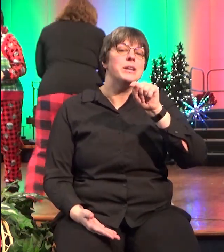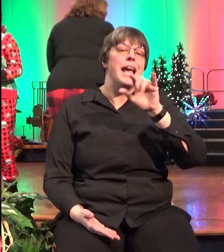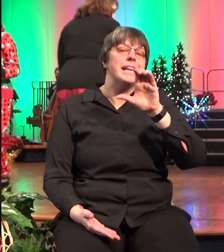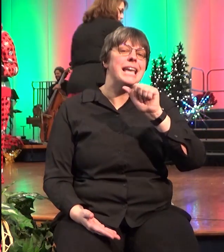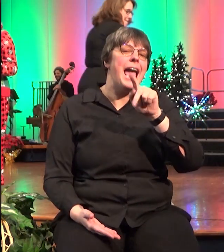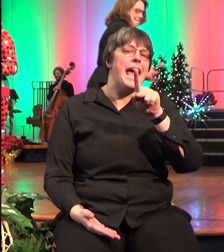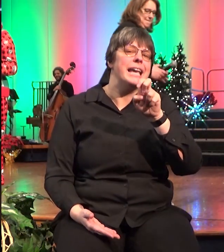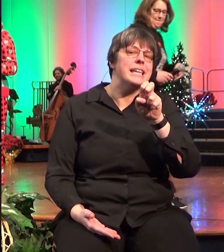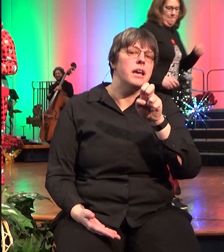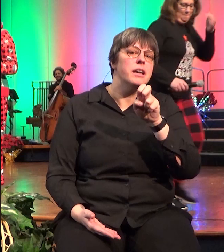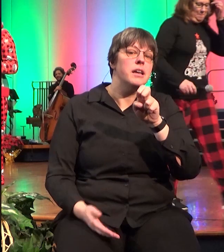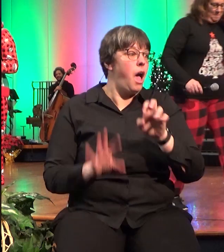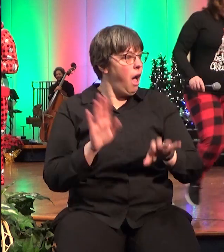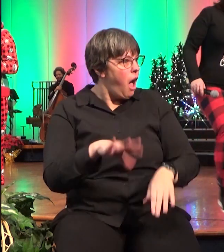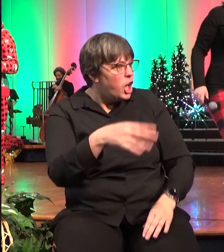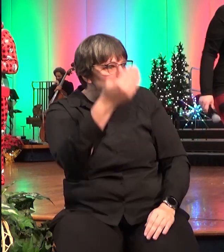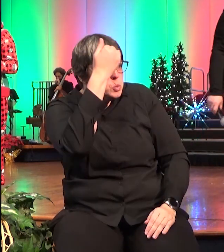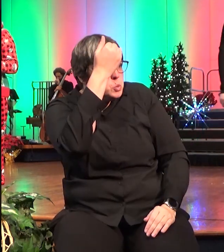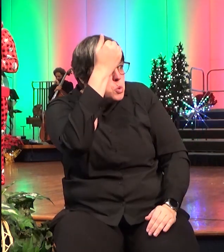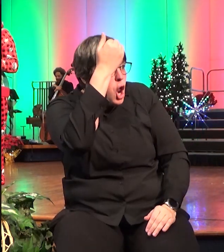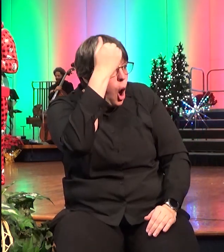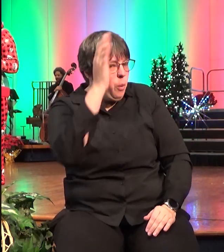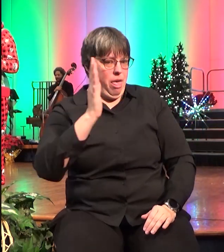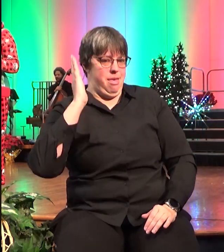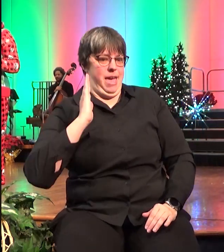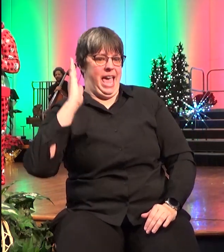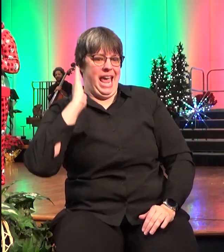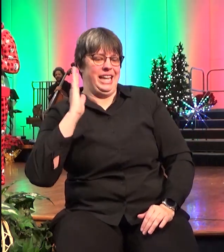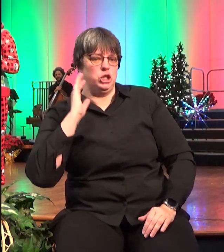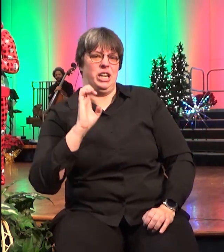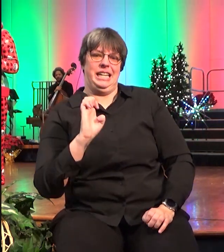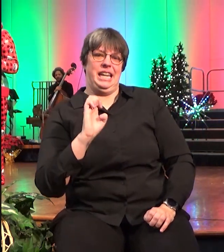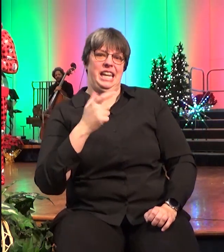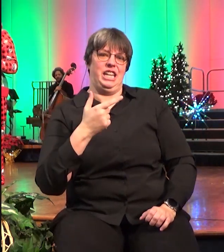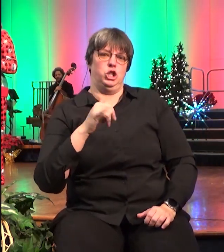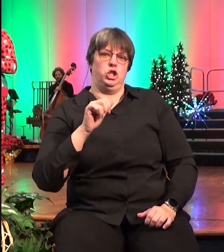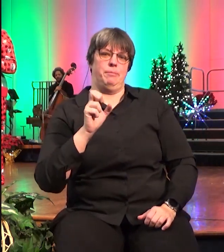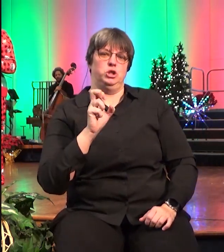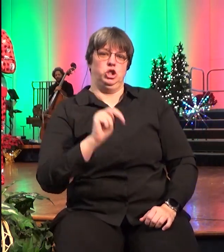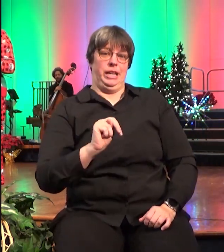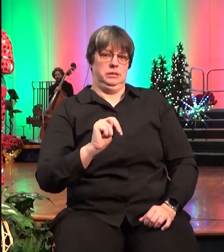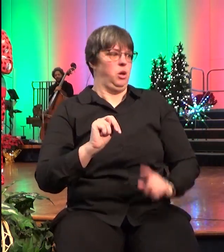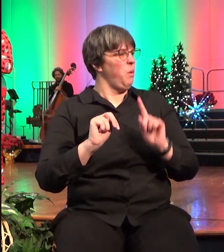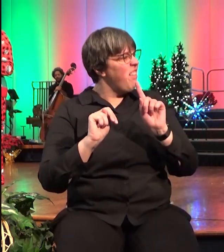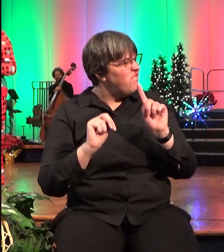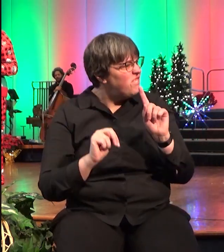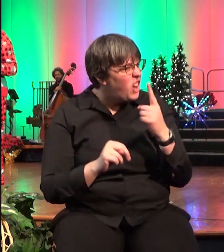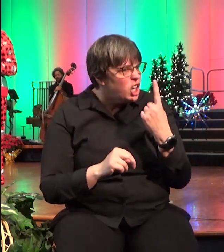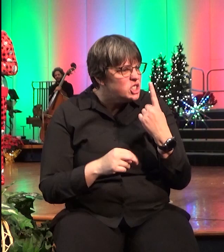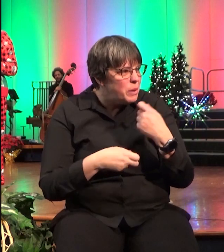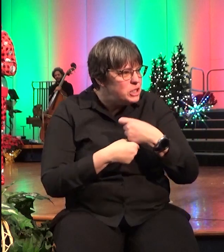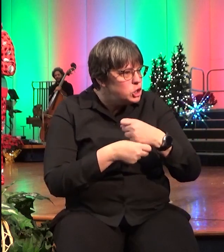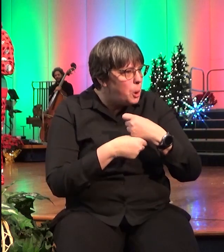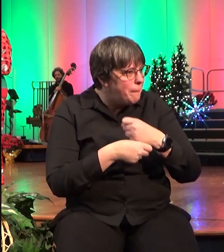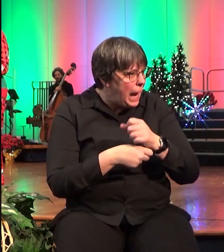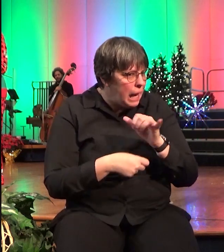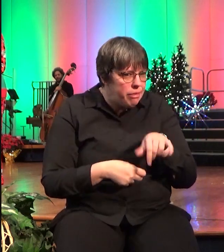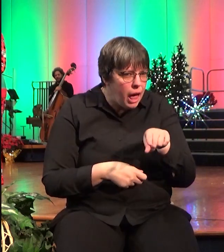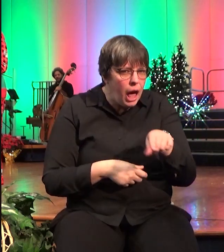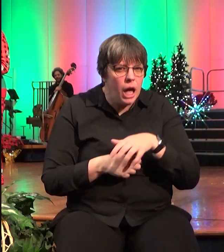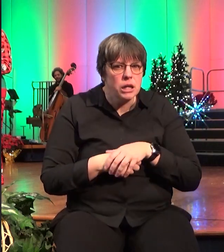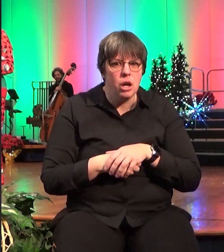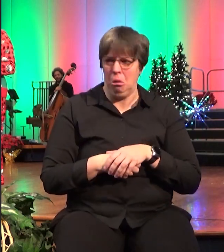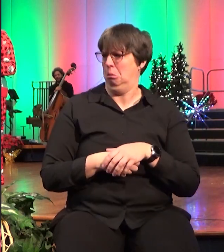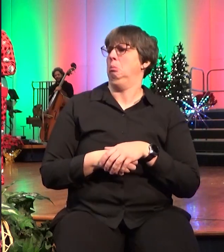Fruitcake. Did you know that the ancient Egyptians were the first ones to make fruitcake? Wow, the